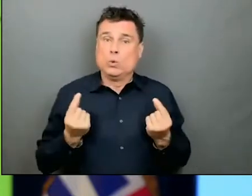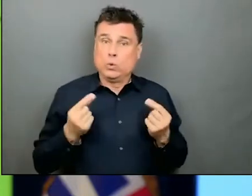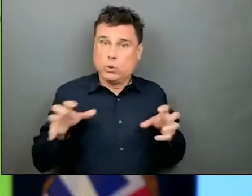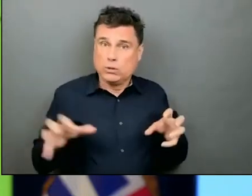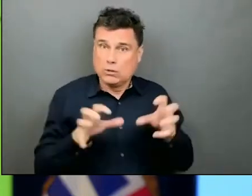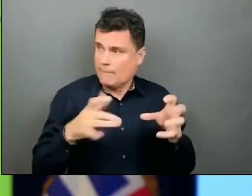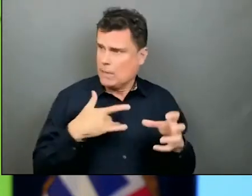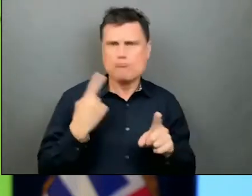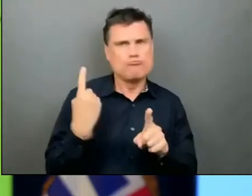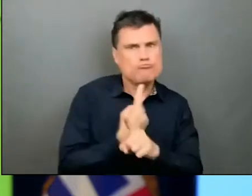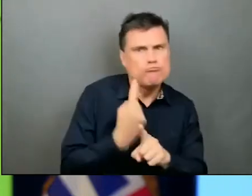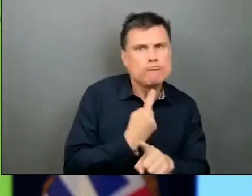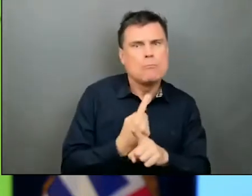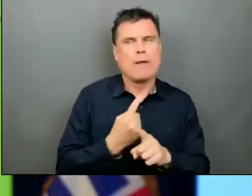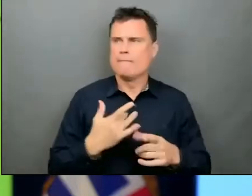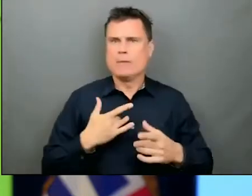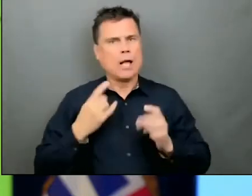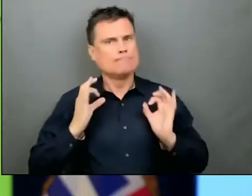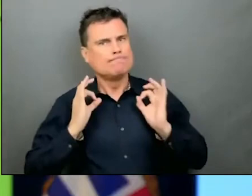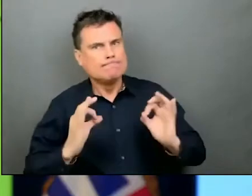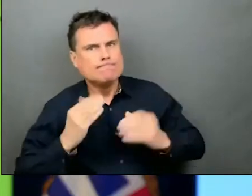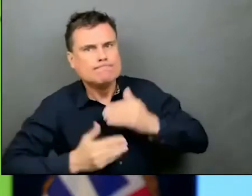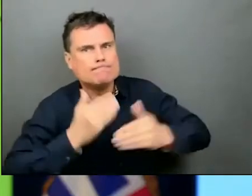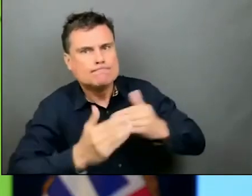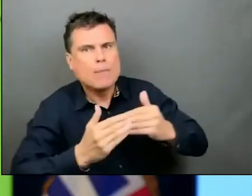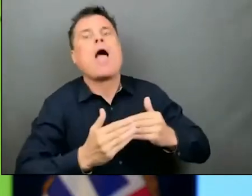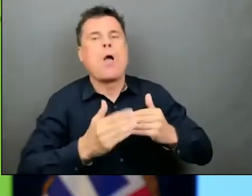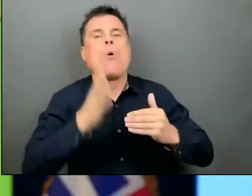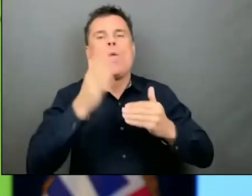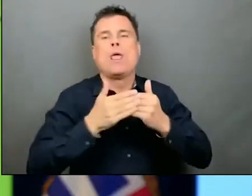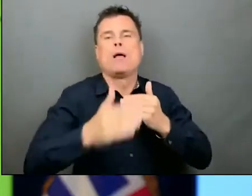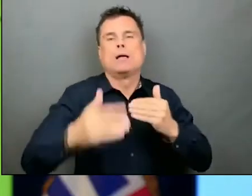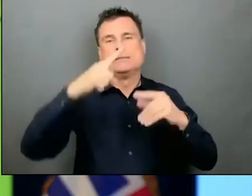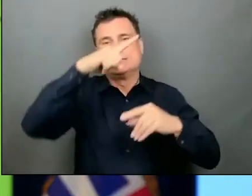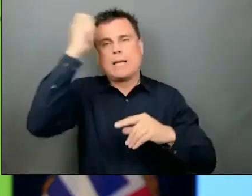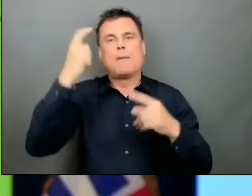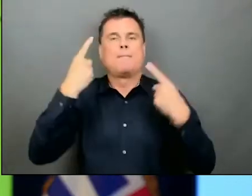summer that is more like those that we're all used to.